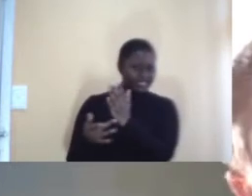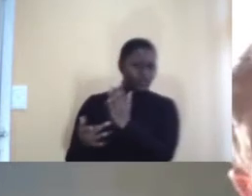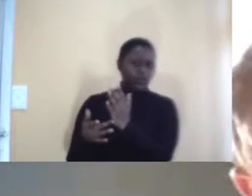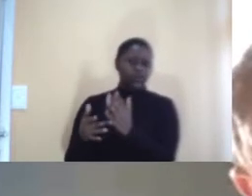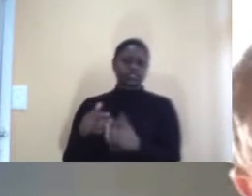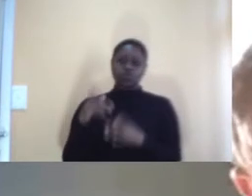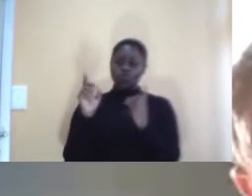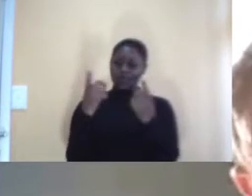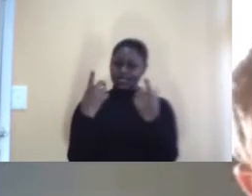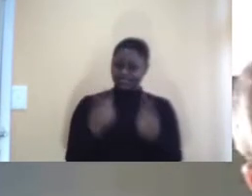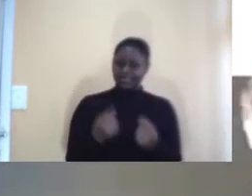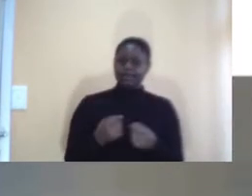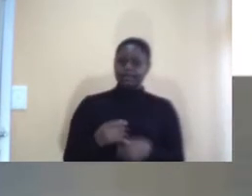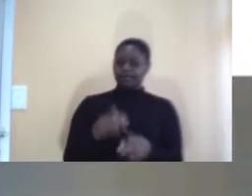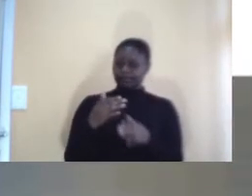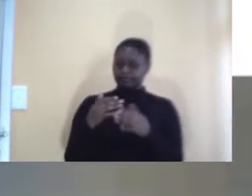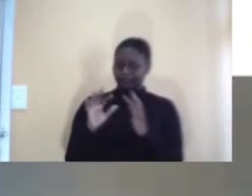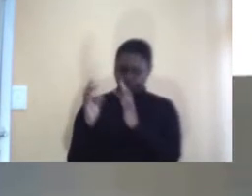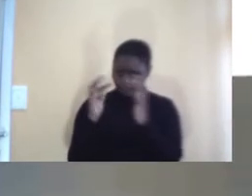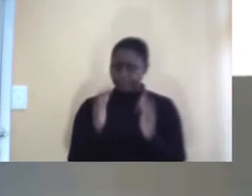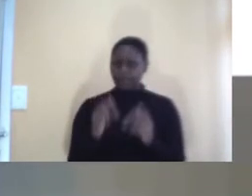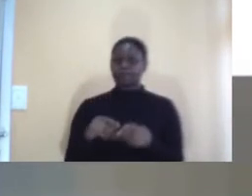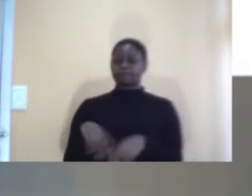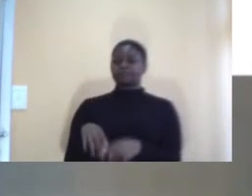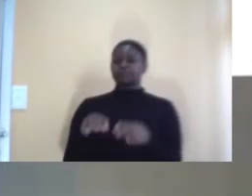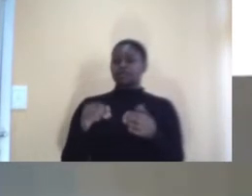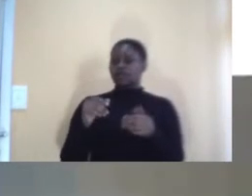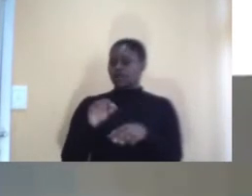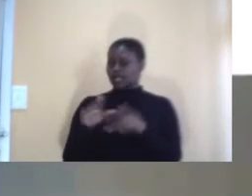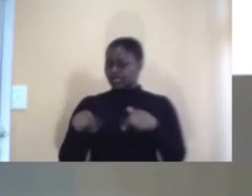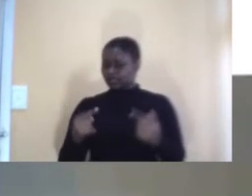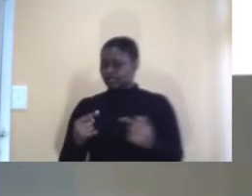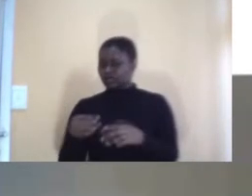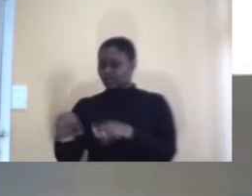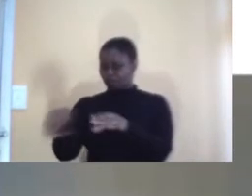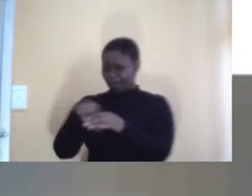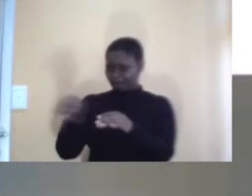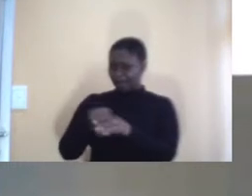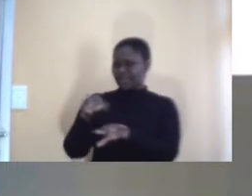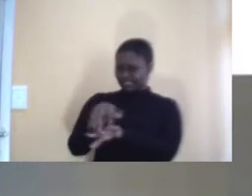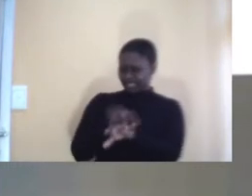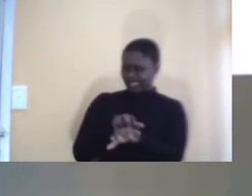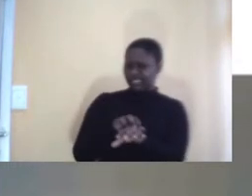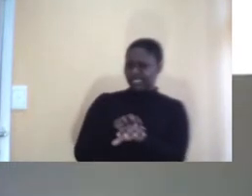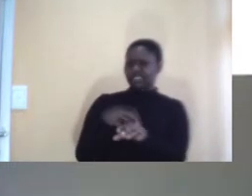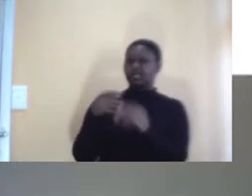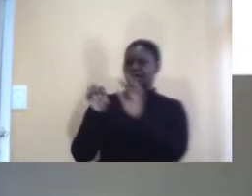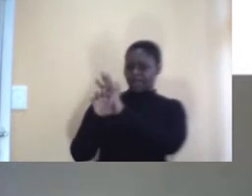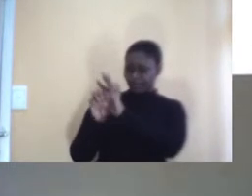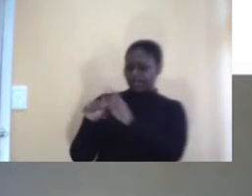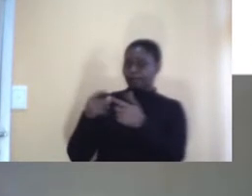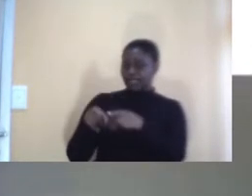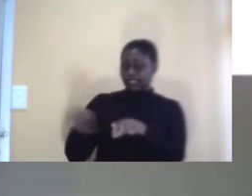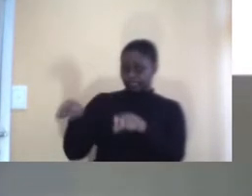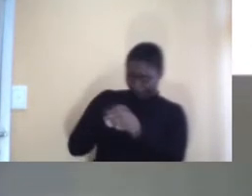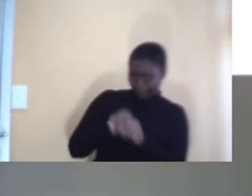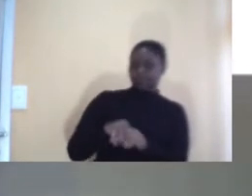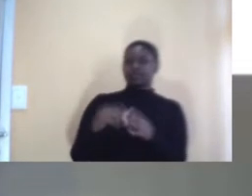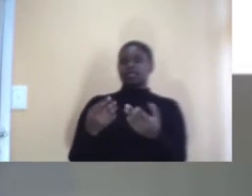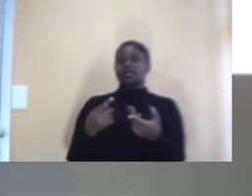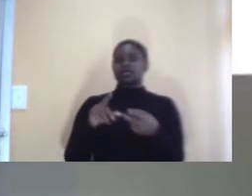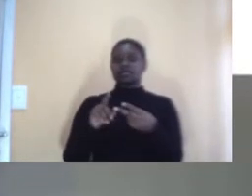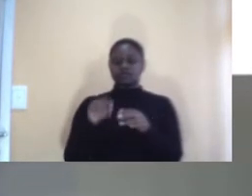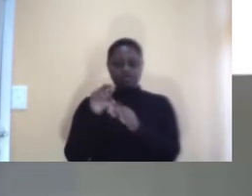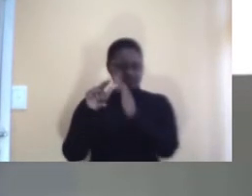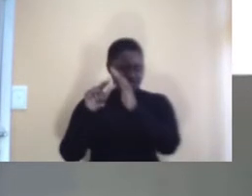done and has been done by our HOD and CFO. Although they are not agriculturalists, there is some progress being made. This despite the obvious lack